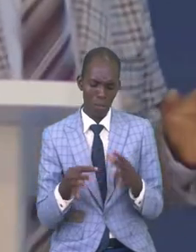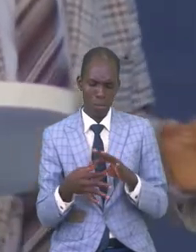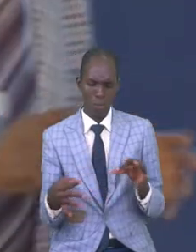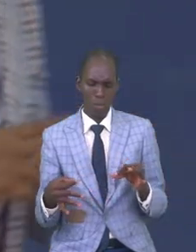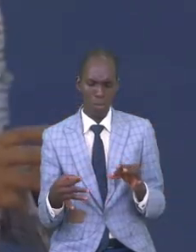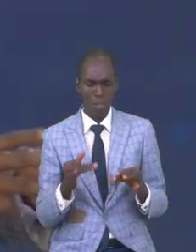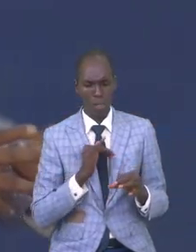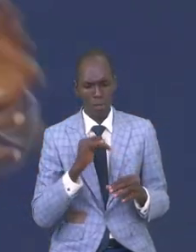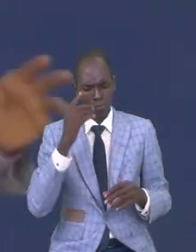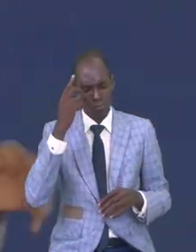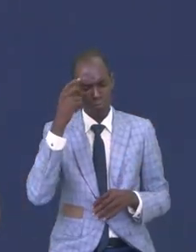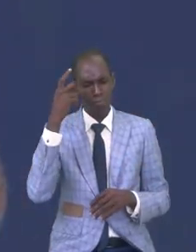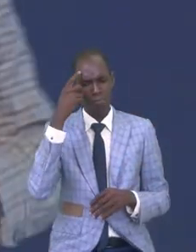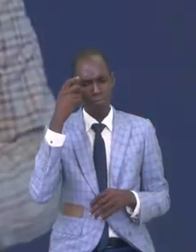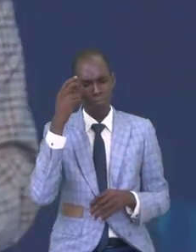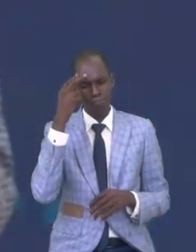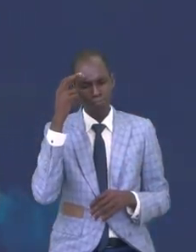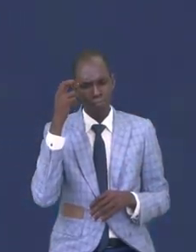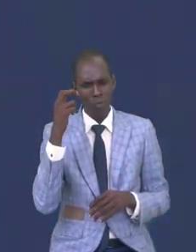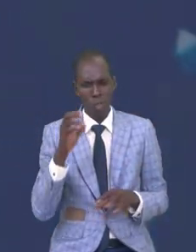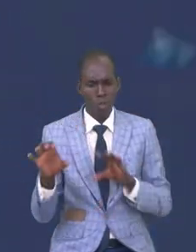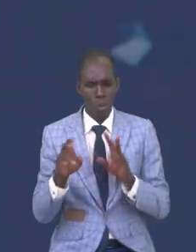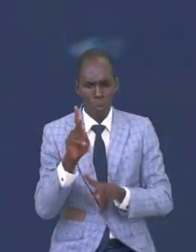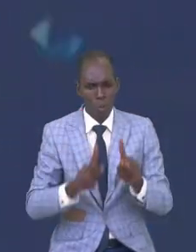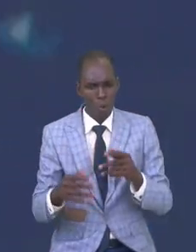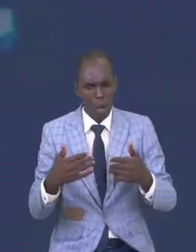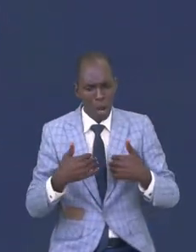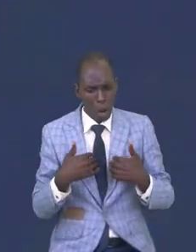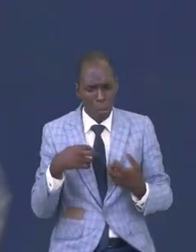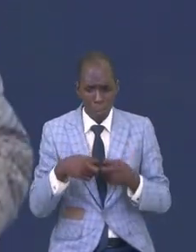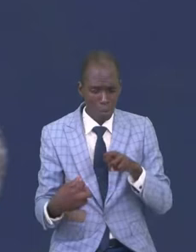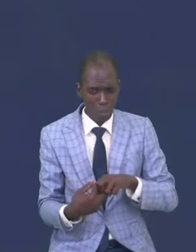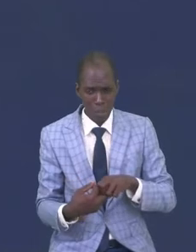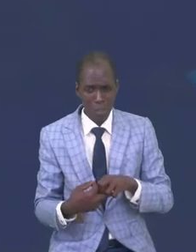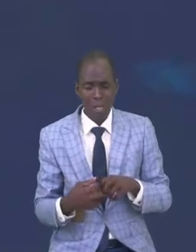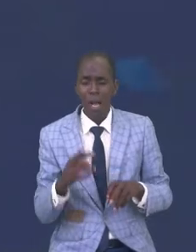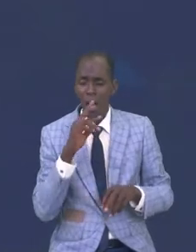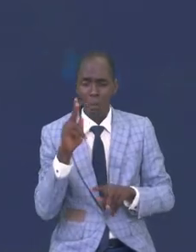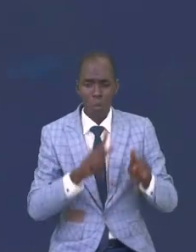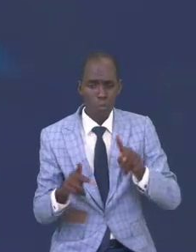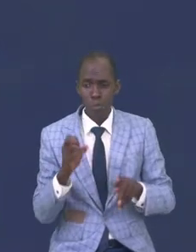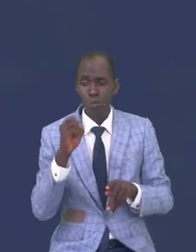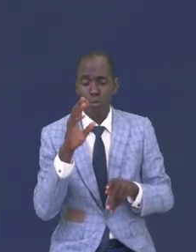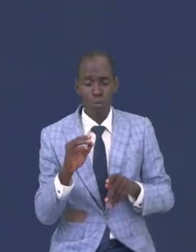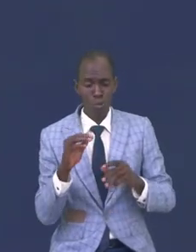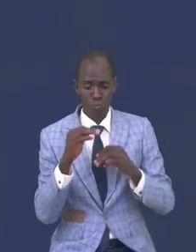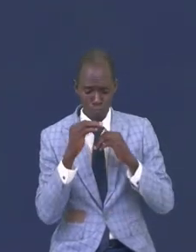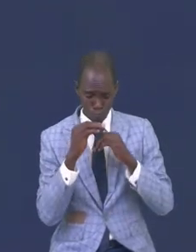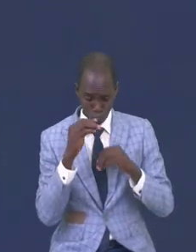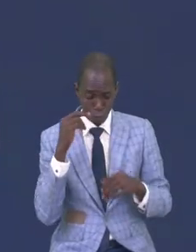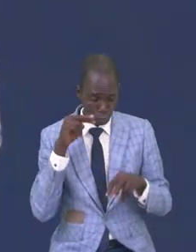people have infirmity? Are they so bowed down that they couldn't lift